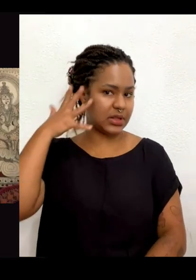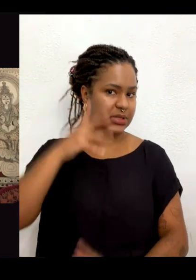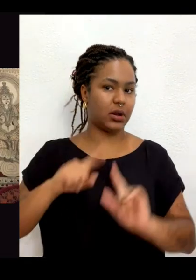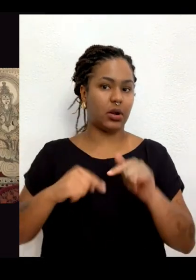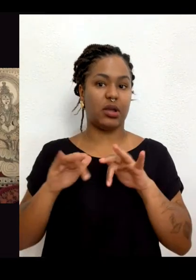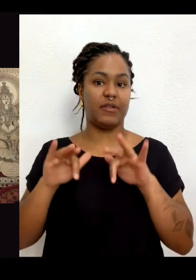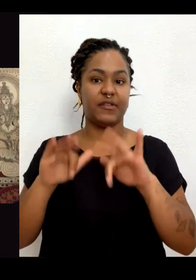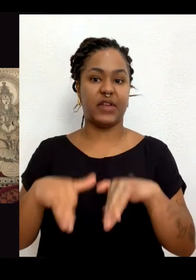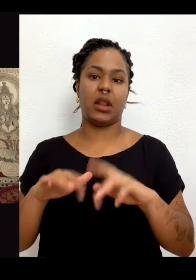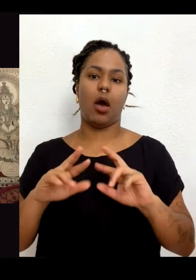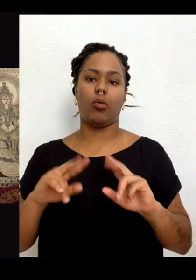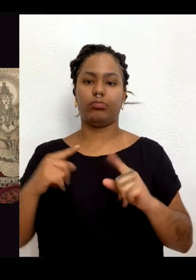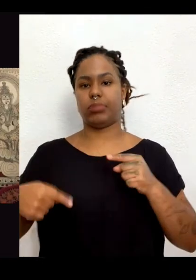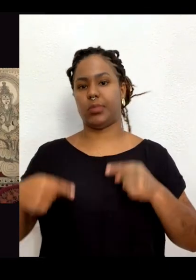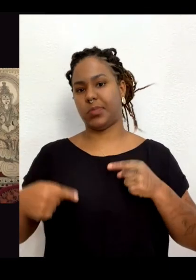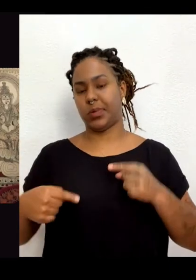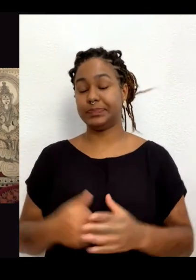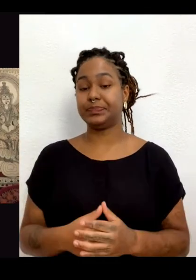ecology